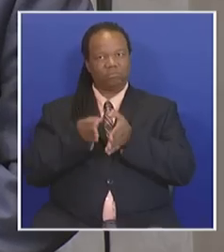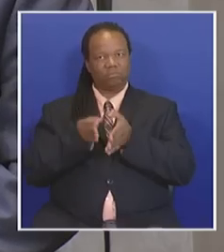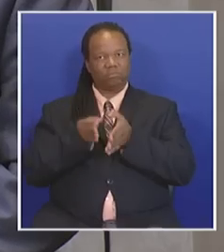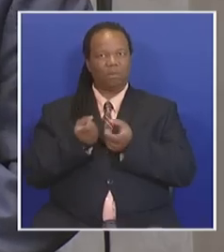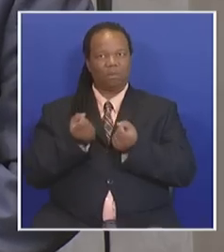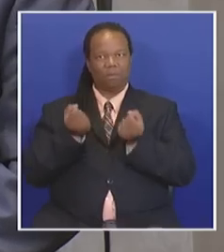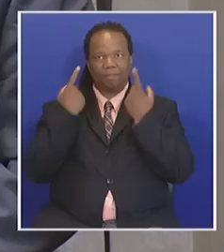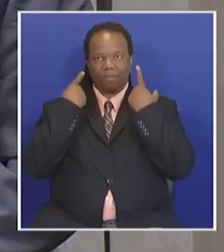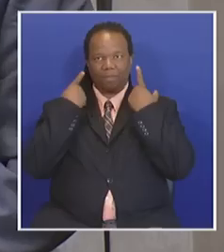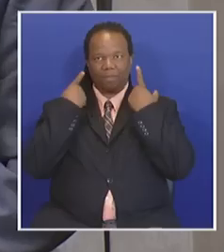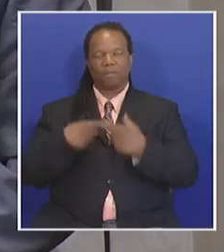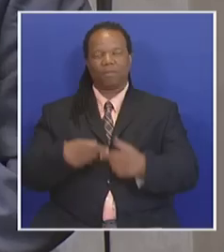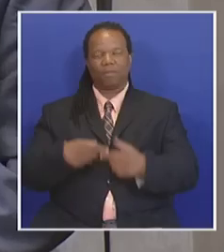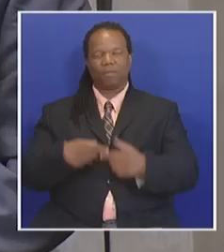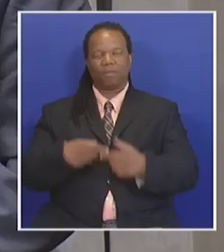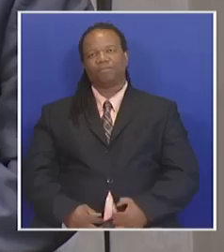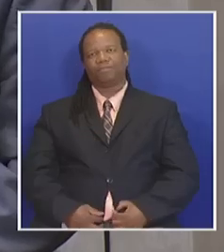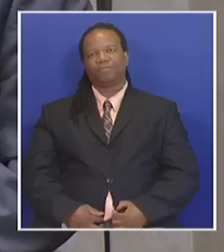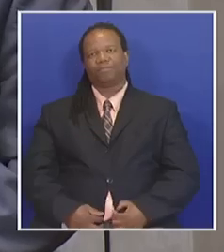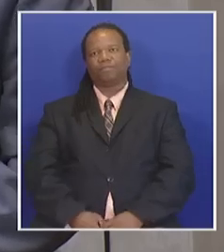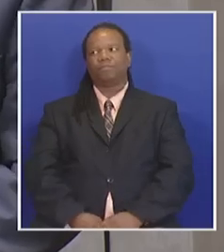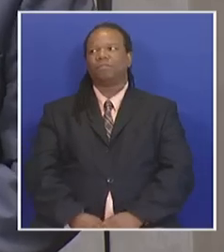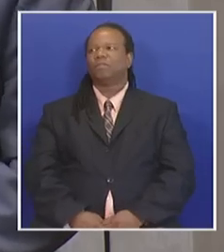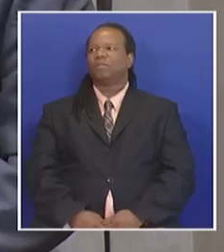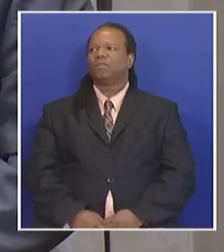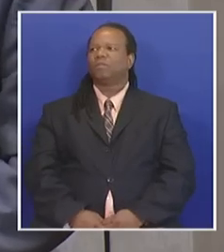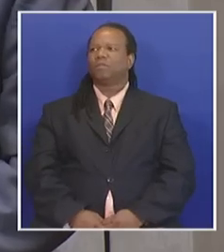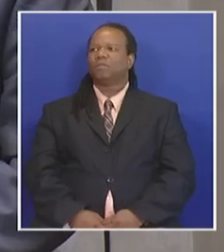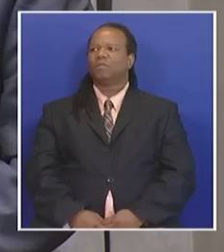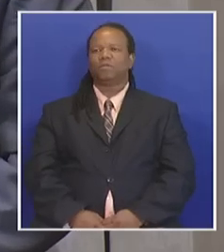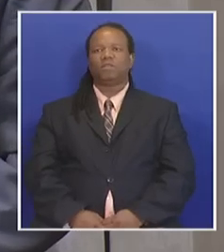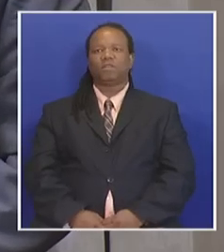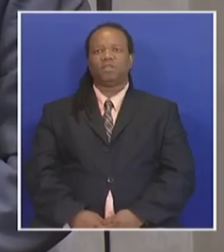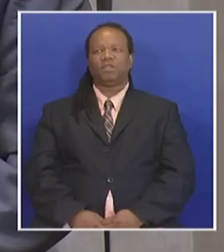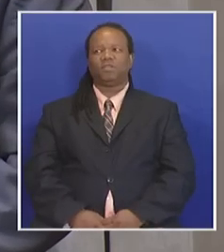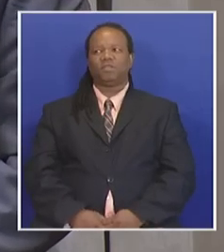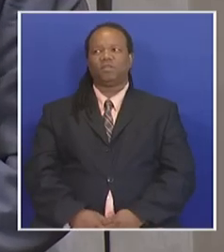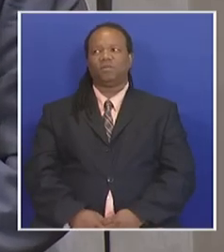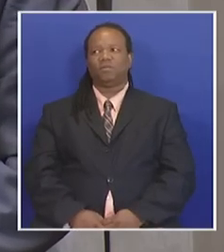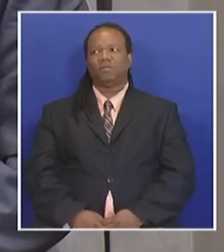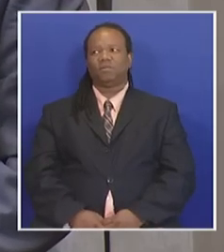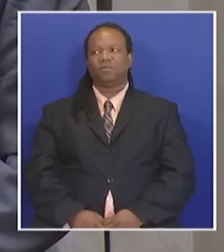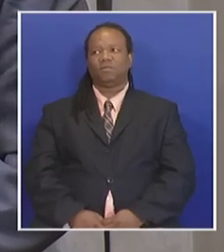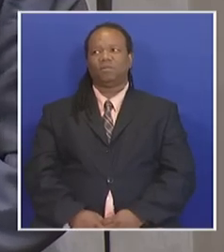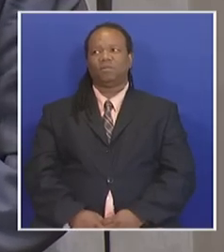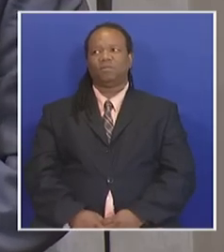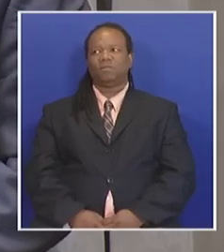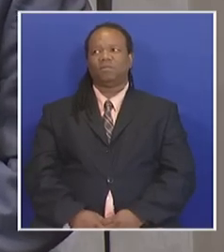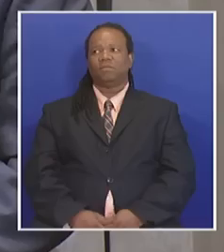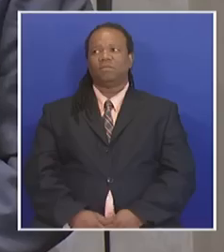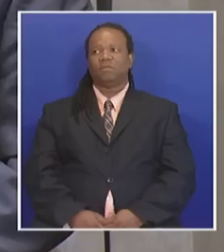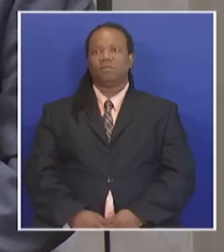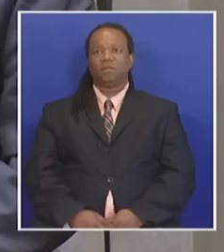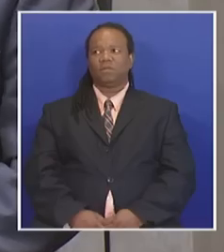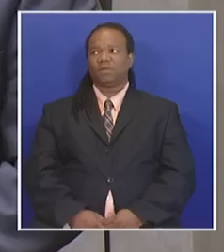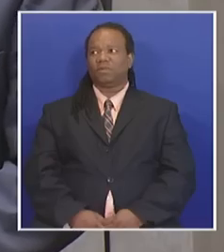through shares in the businesses and farms they work for, and how we can create a nation of entrepreneurs. Madam